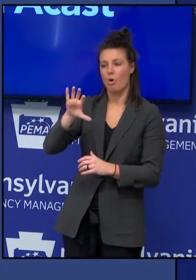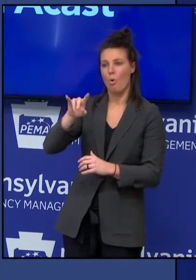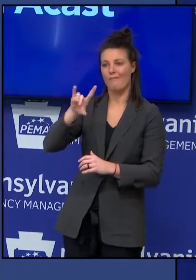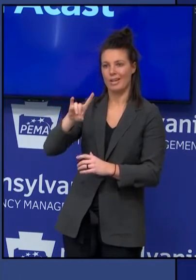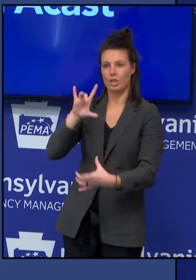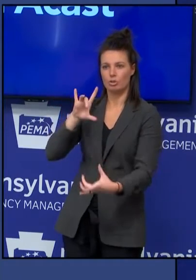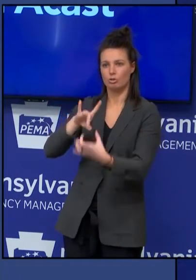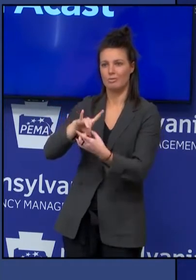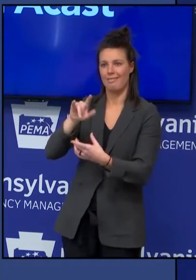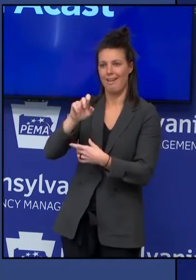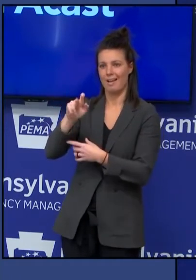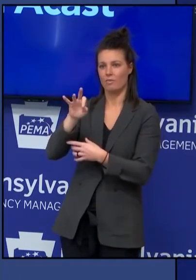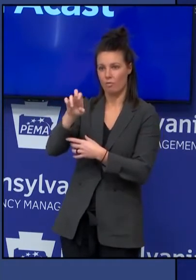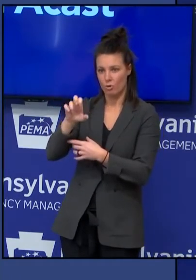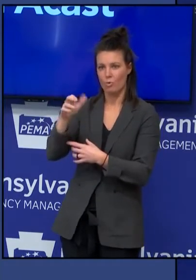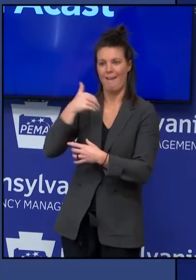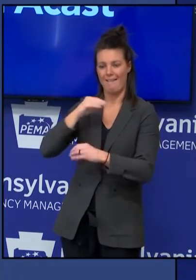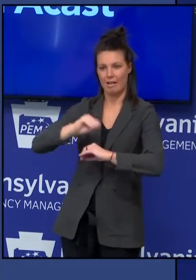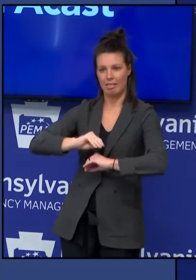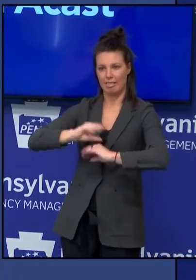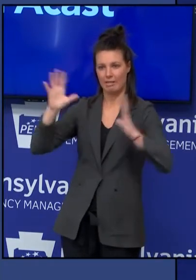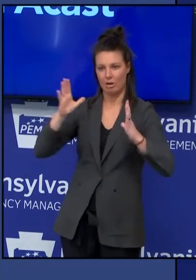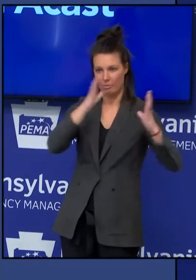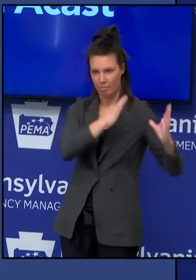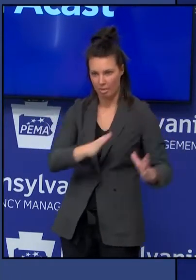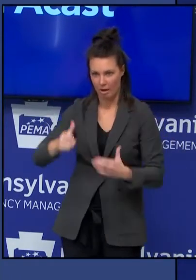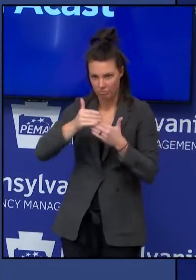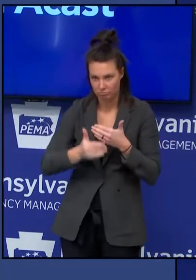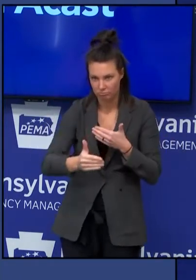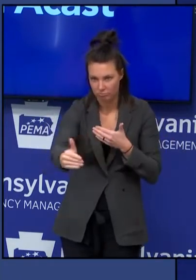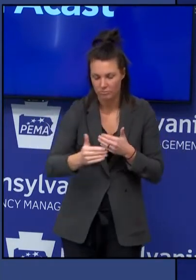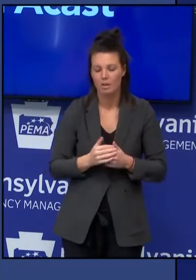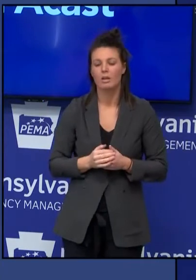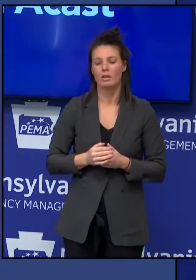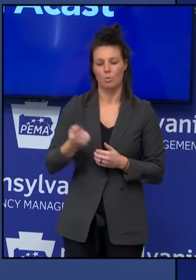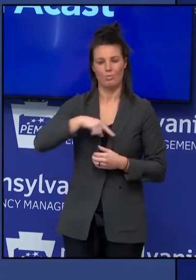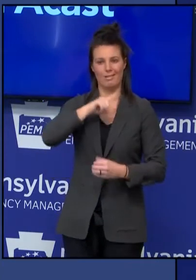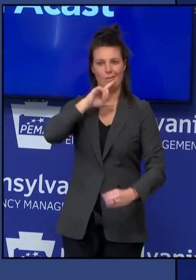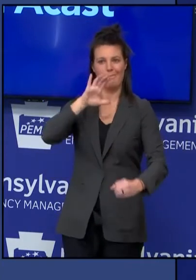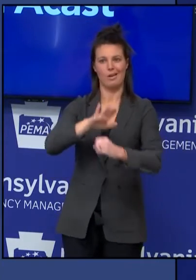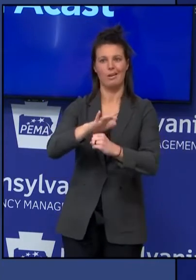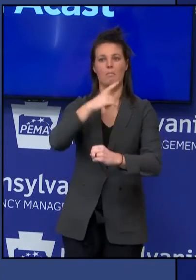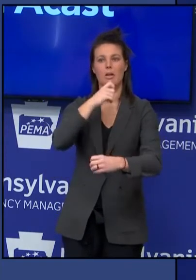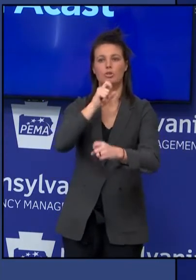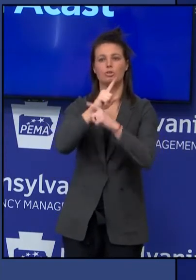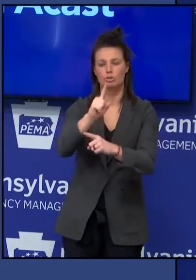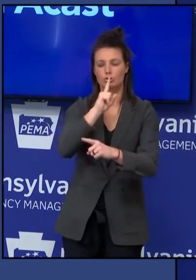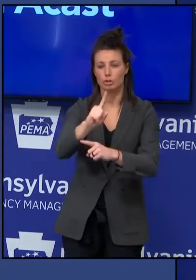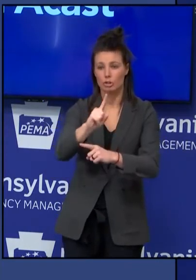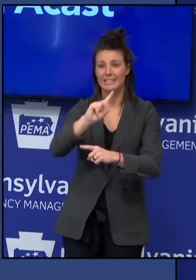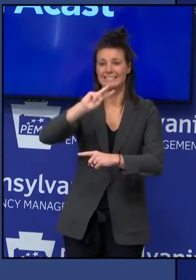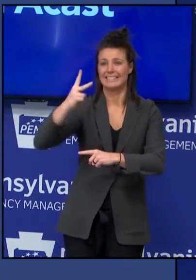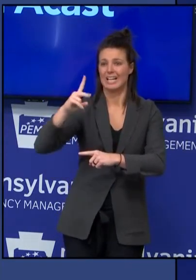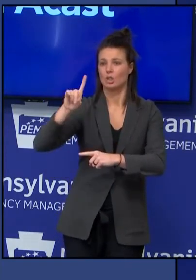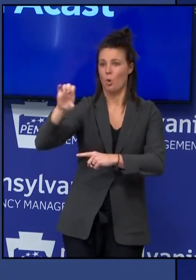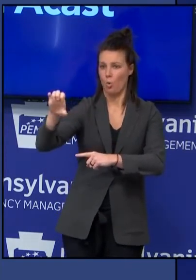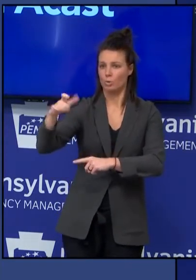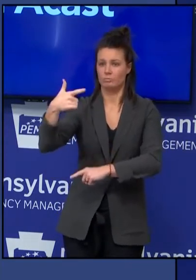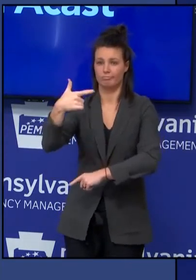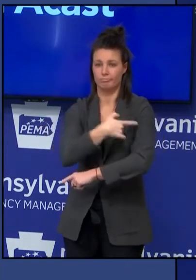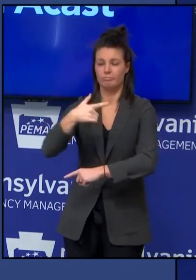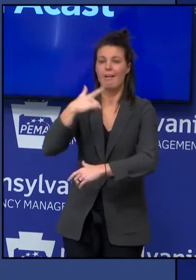force, we have a clear path forward. And again, we are committed to ensuring that second doses